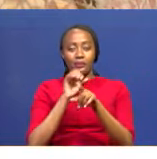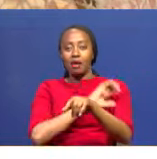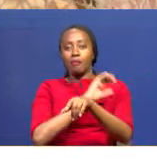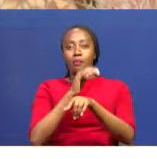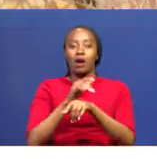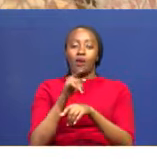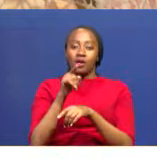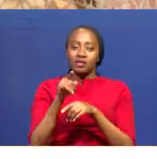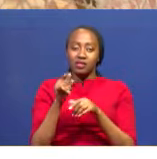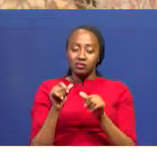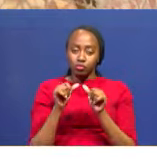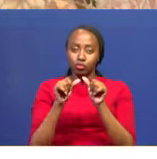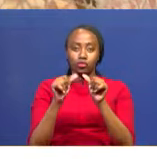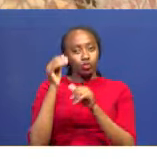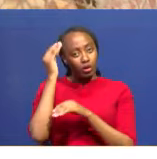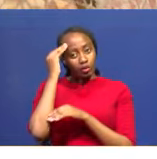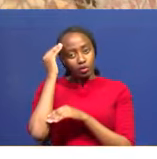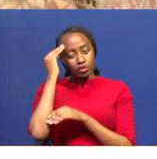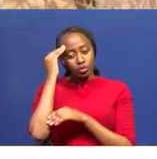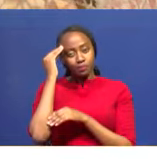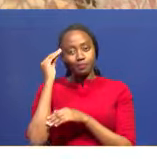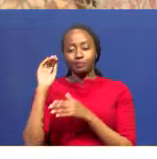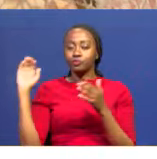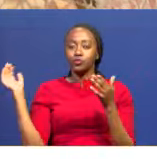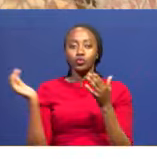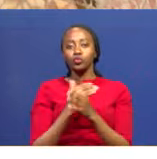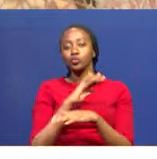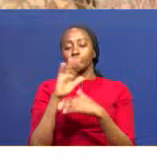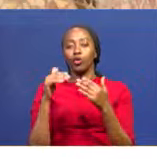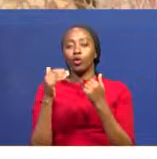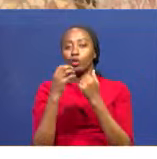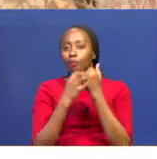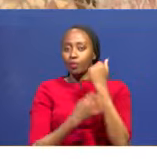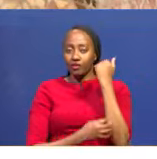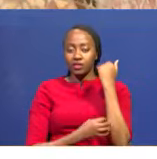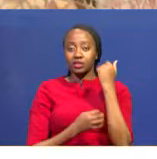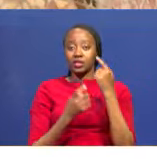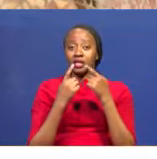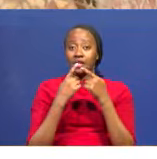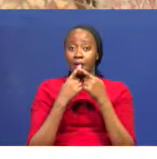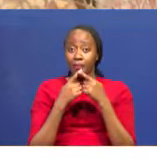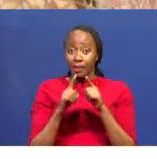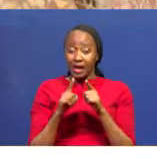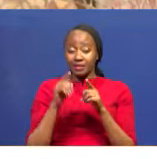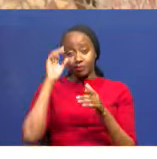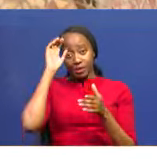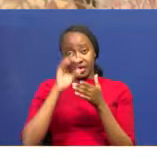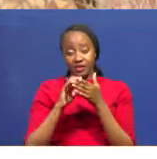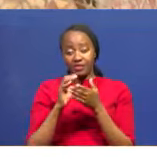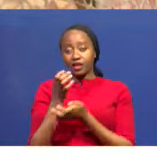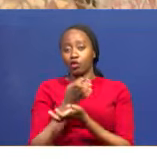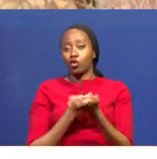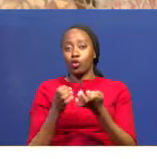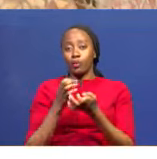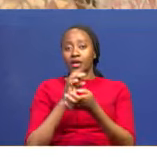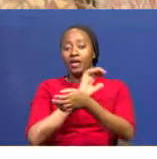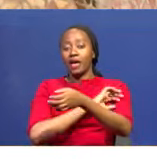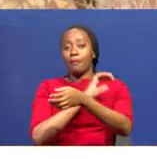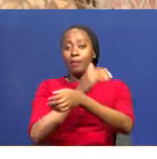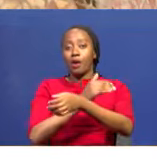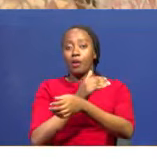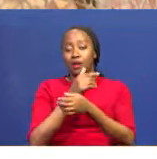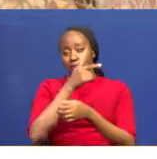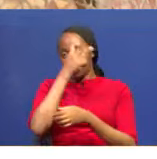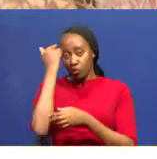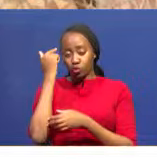education lifted countless families out of poverty. He also believed in economic empowerment, which was a true foundation